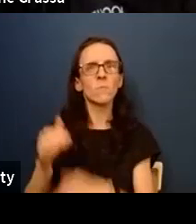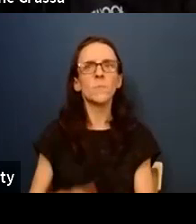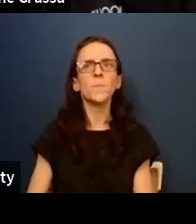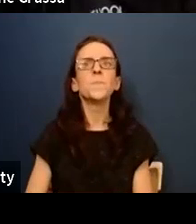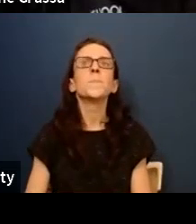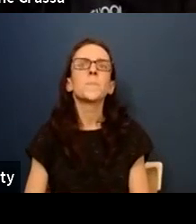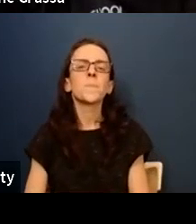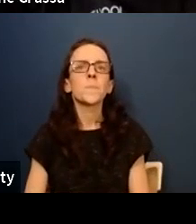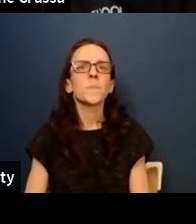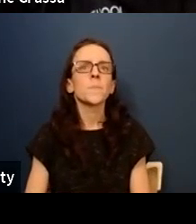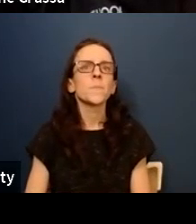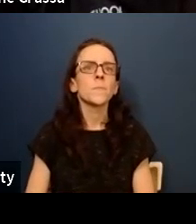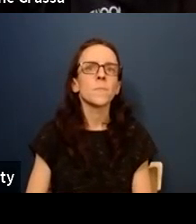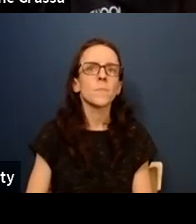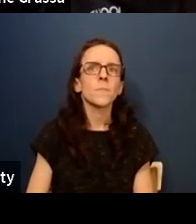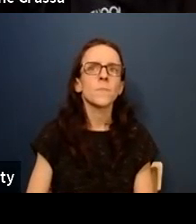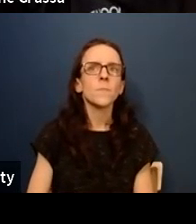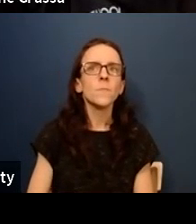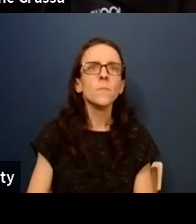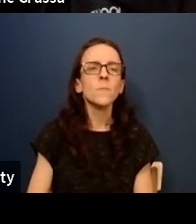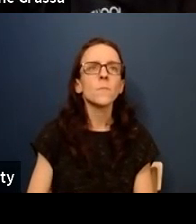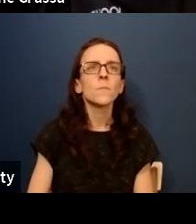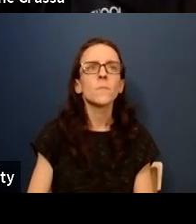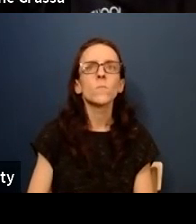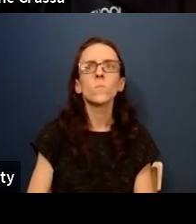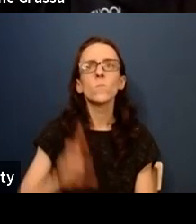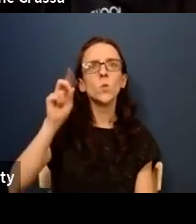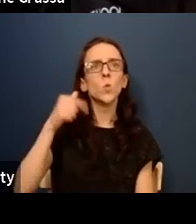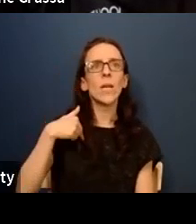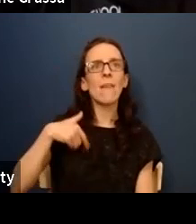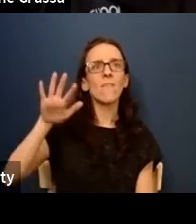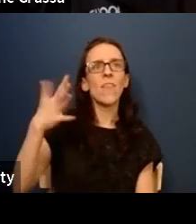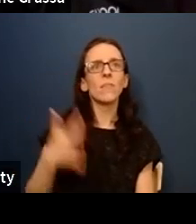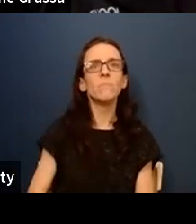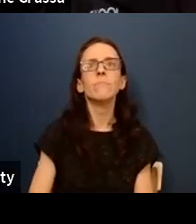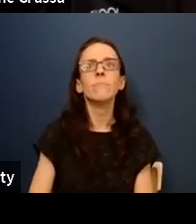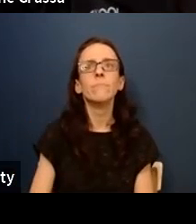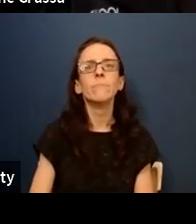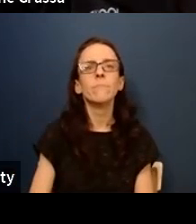Okay, all right. Do we have a 5th option?